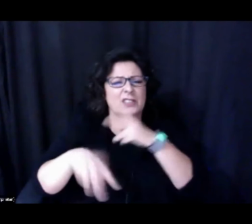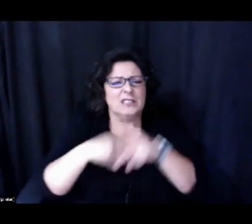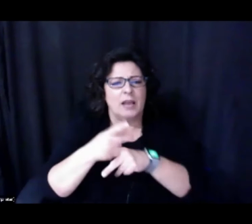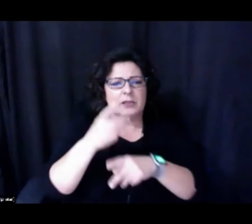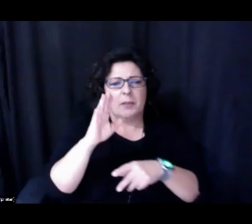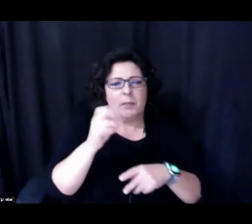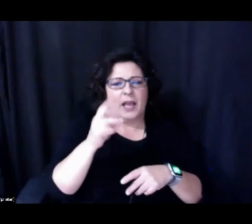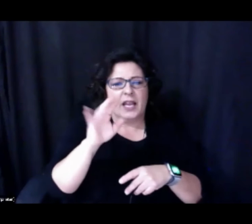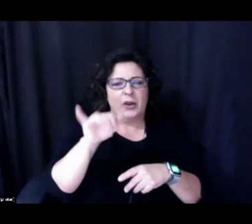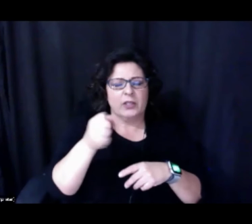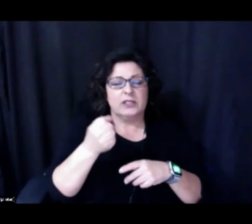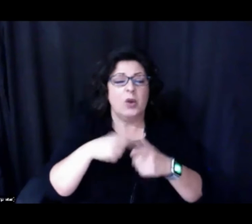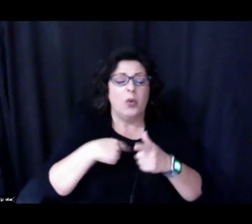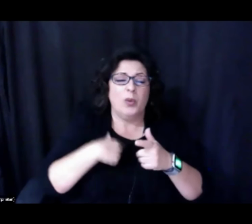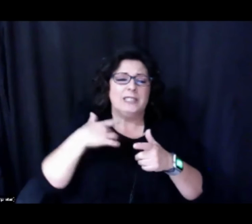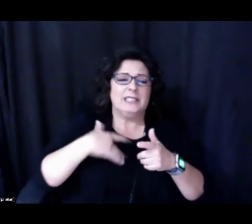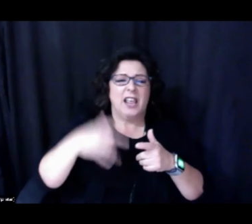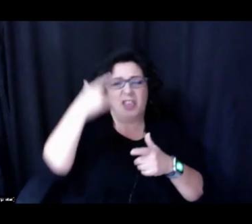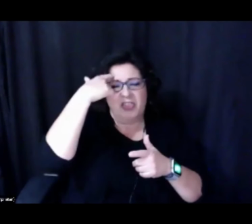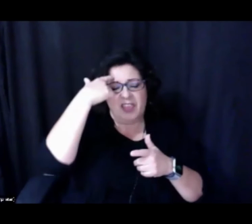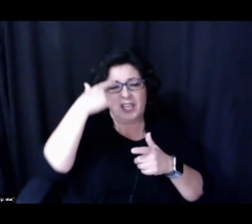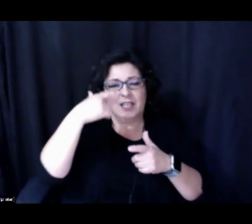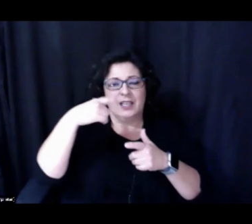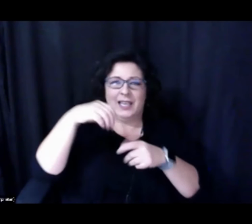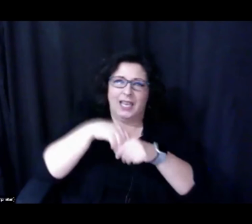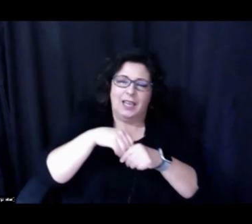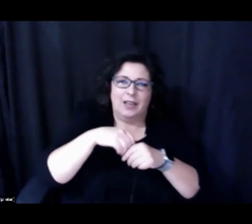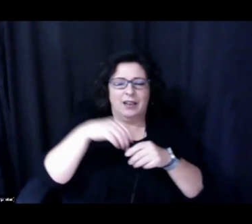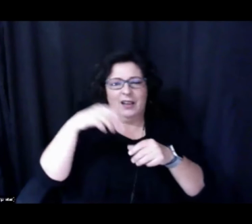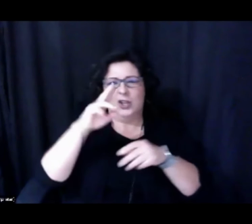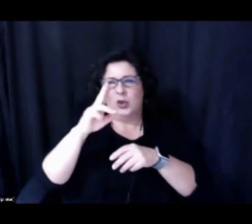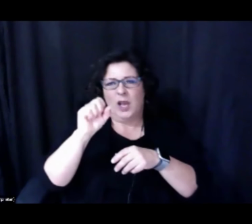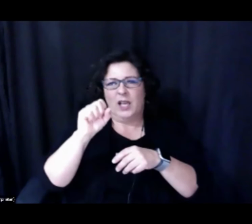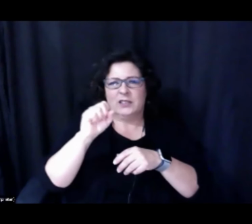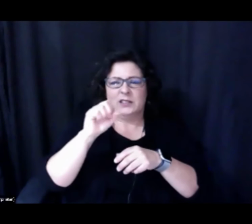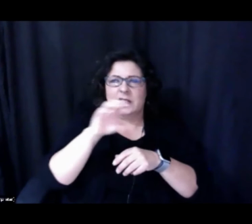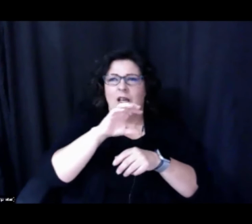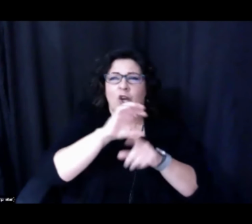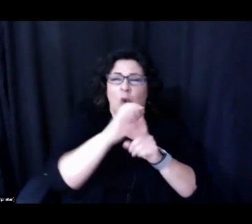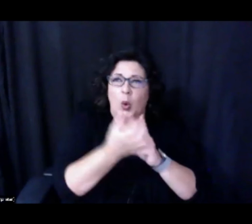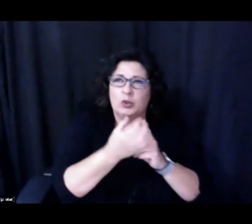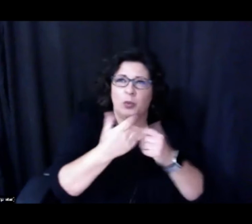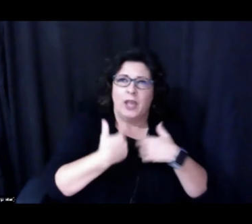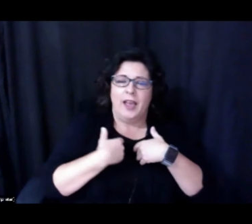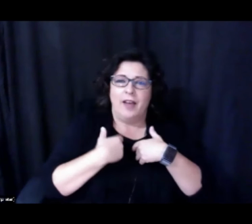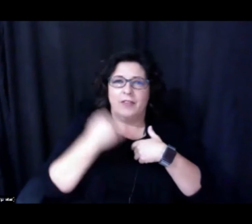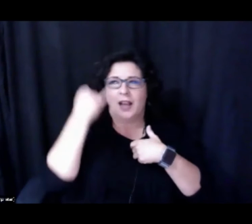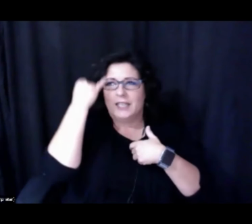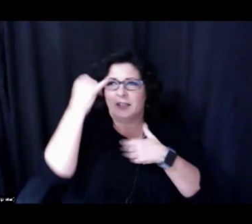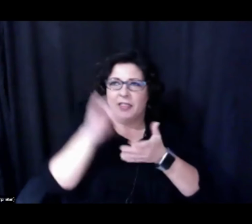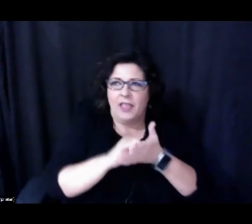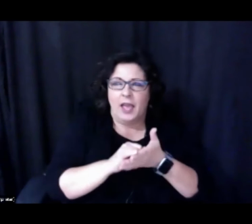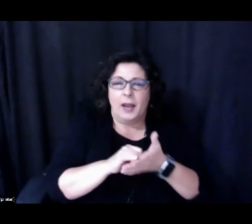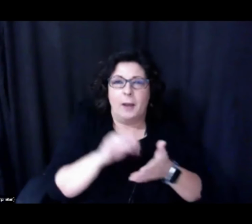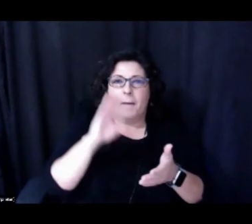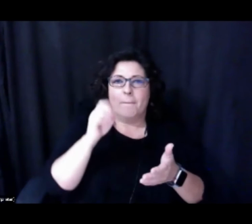and we tend to think in binaries, right? In US culture, we have this idea that binaries are,